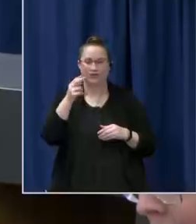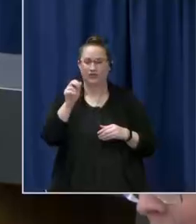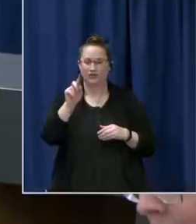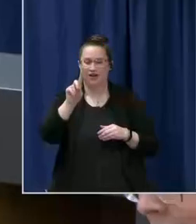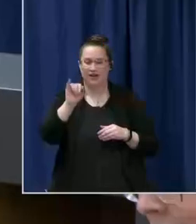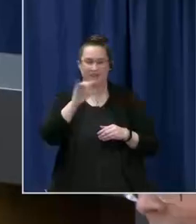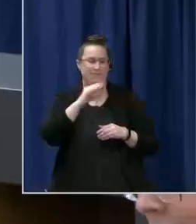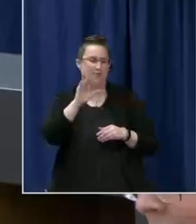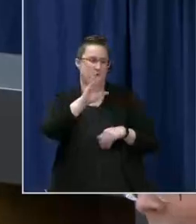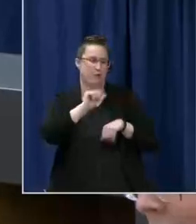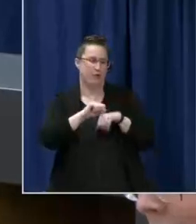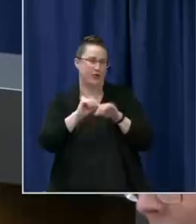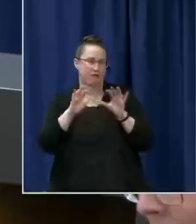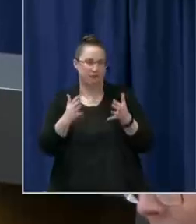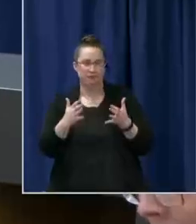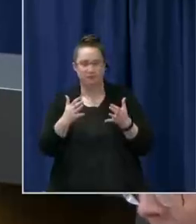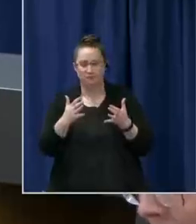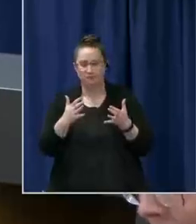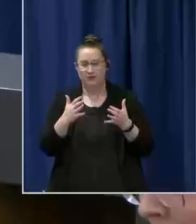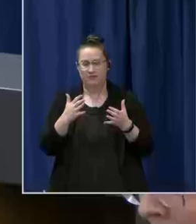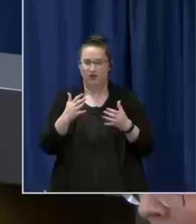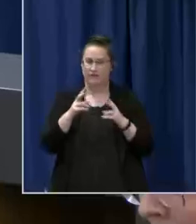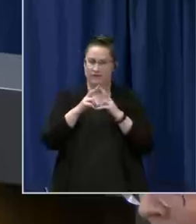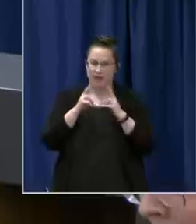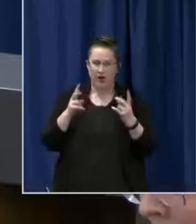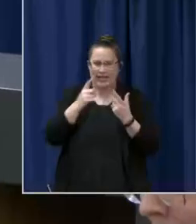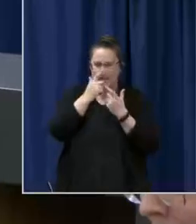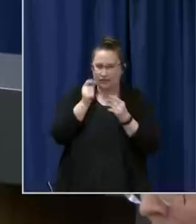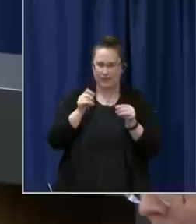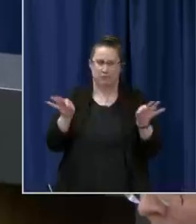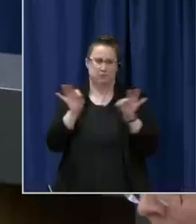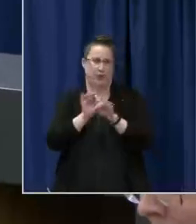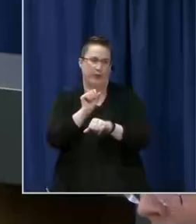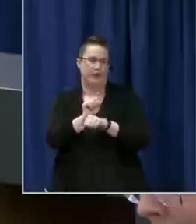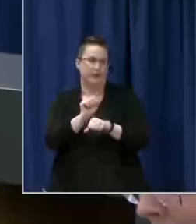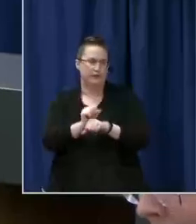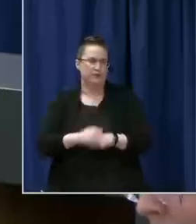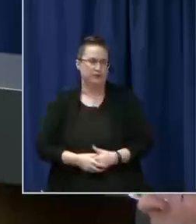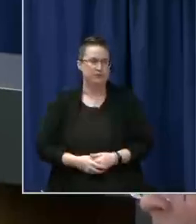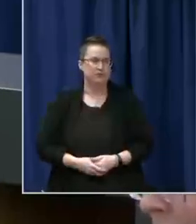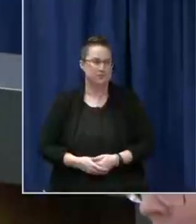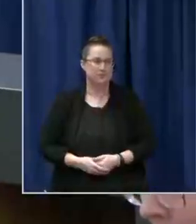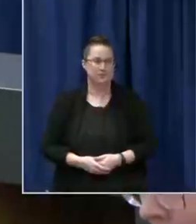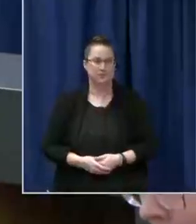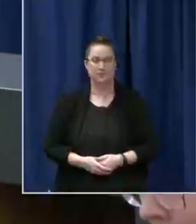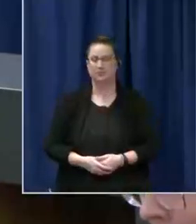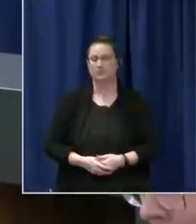working group for this very interesting and important work.